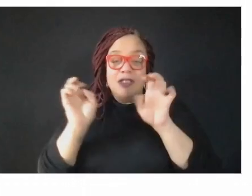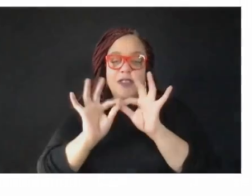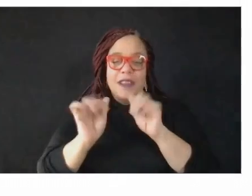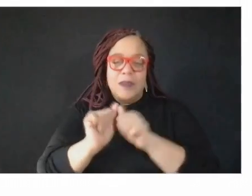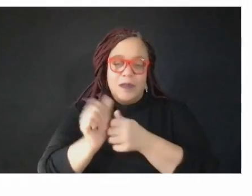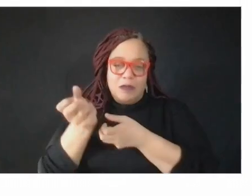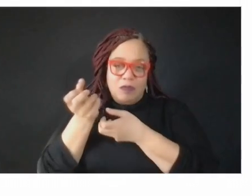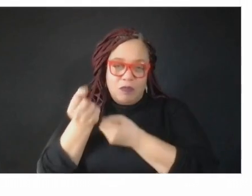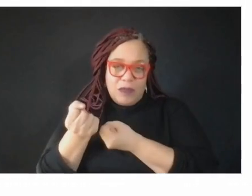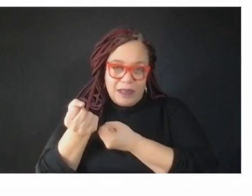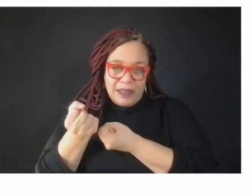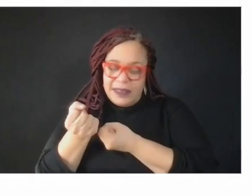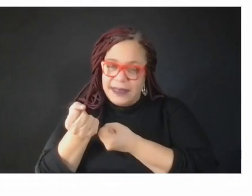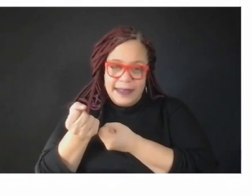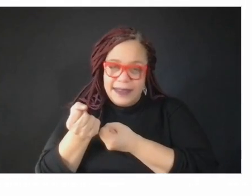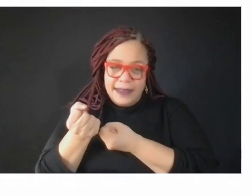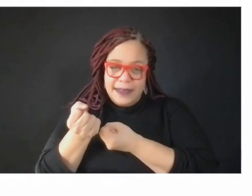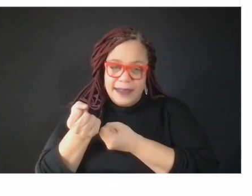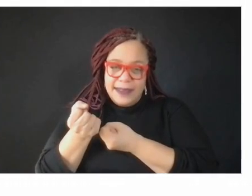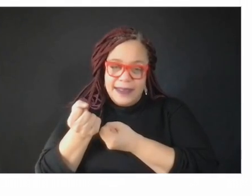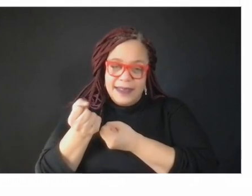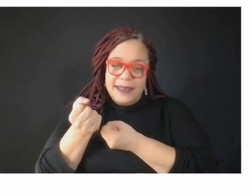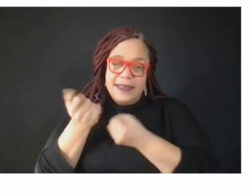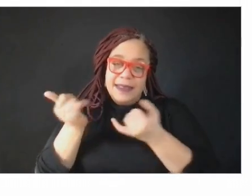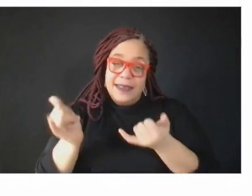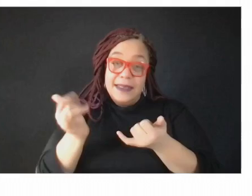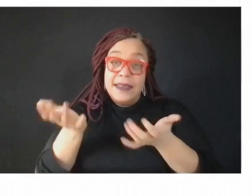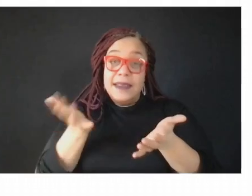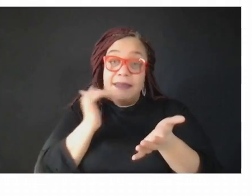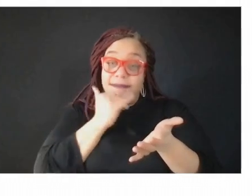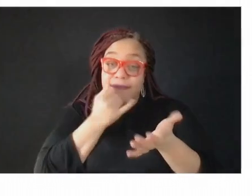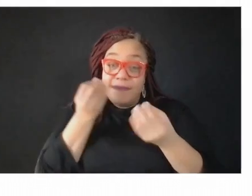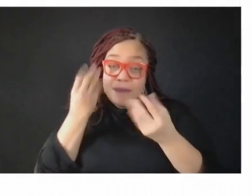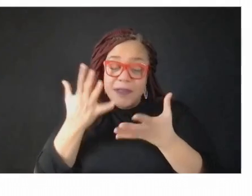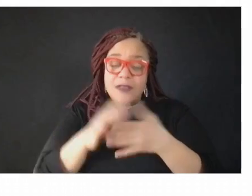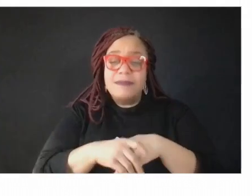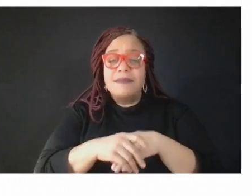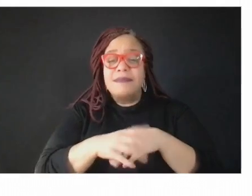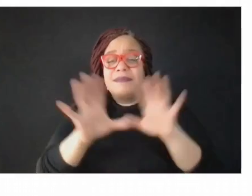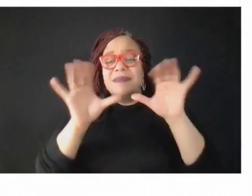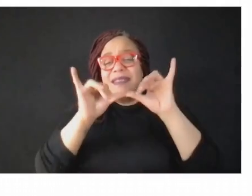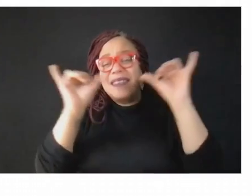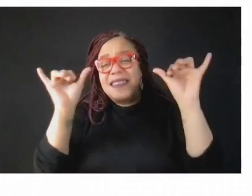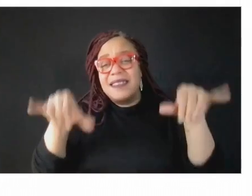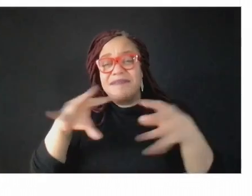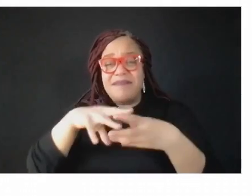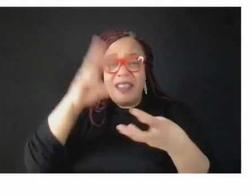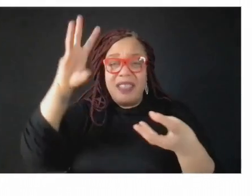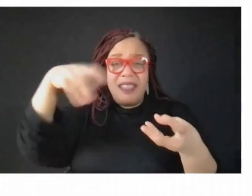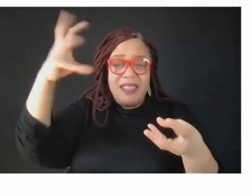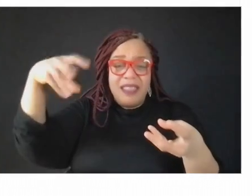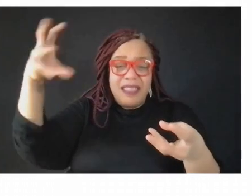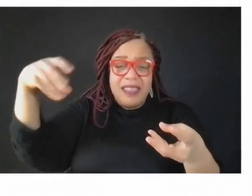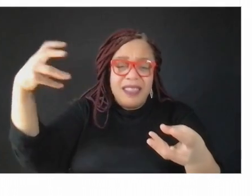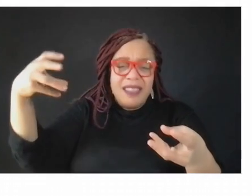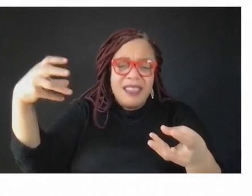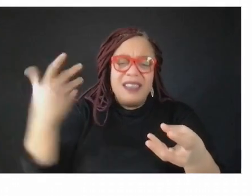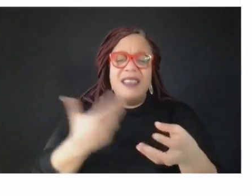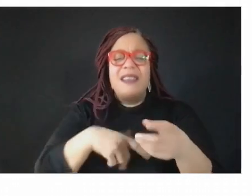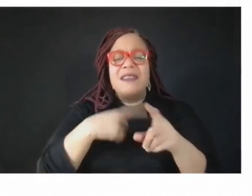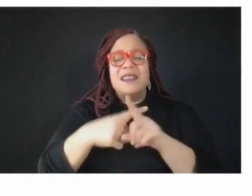misinformation have existed for centuries. And what our historian tells us is it goes back to